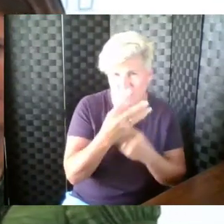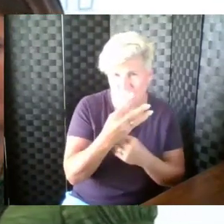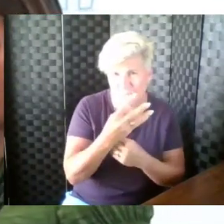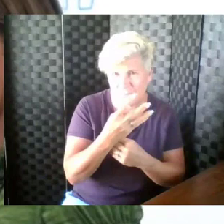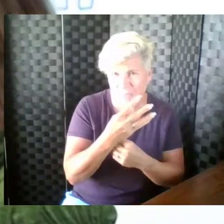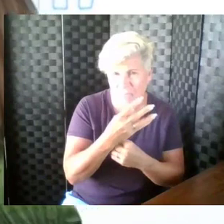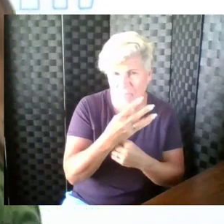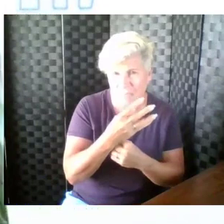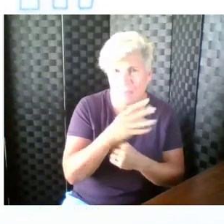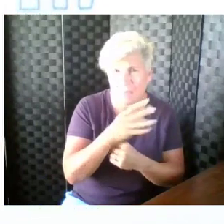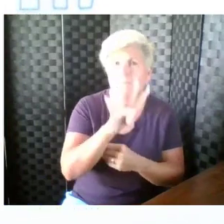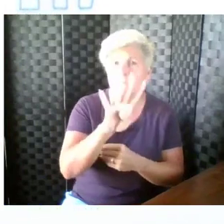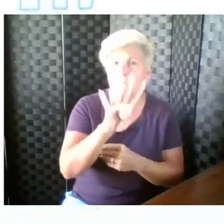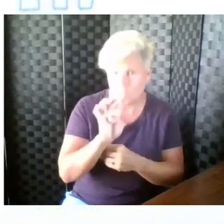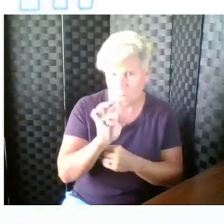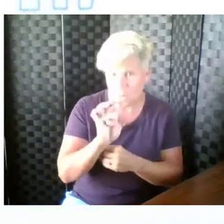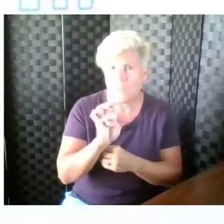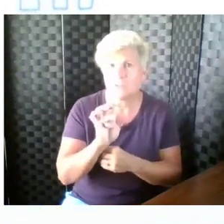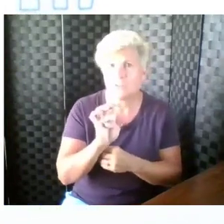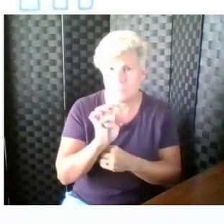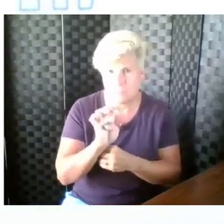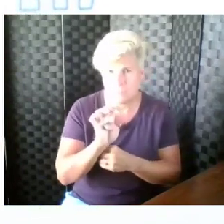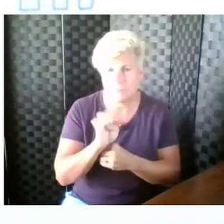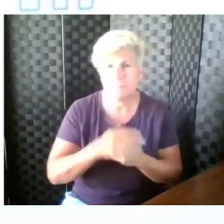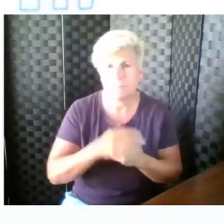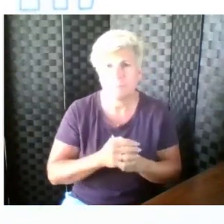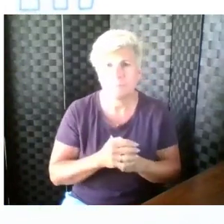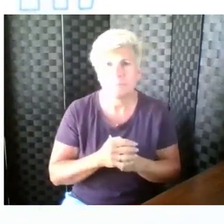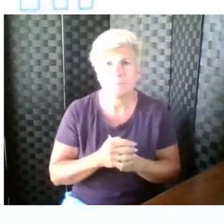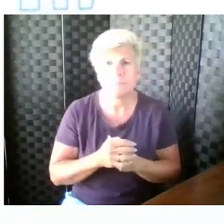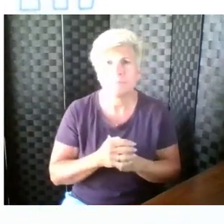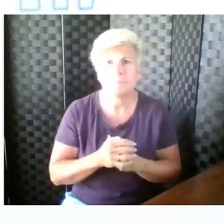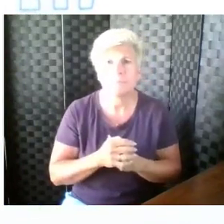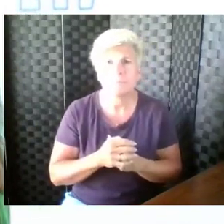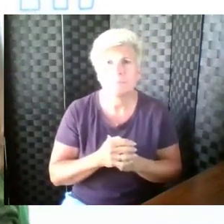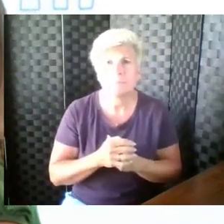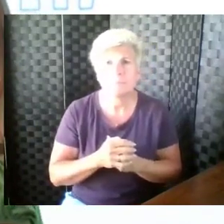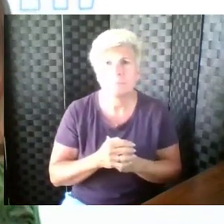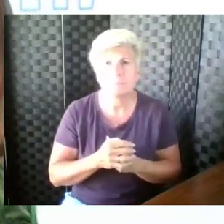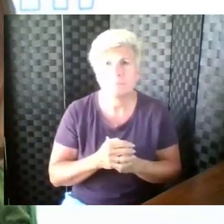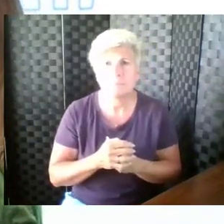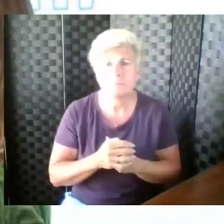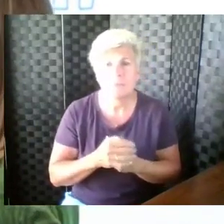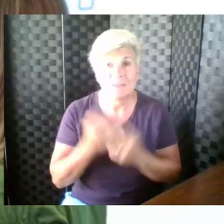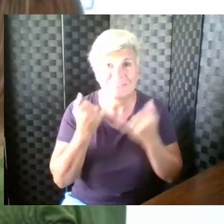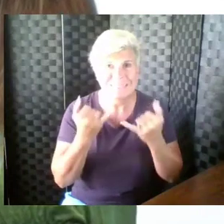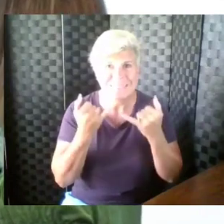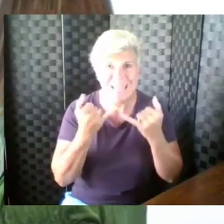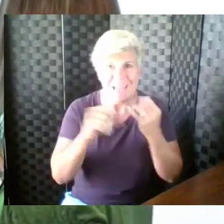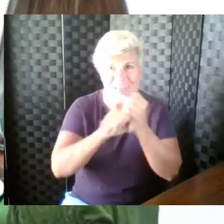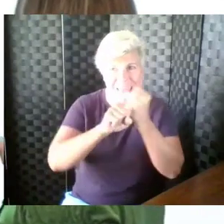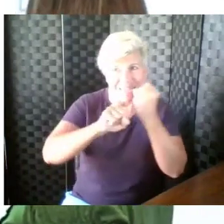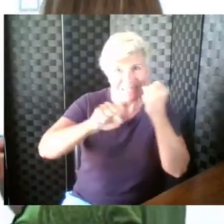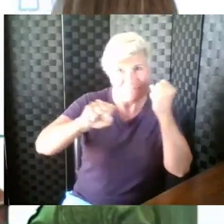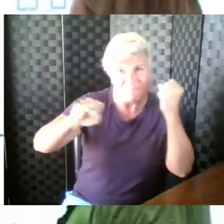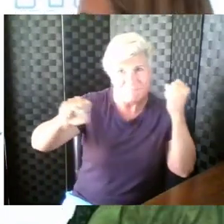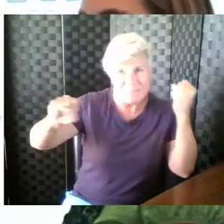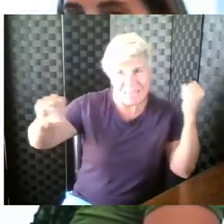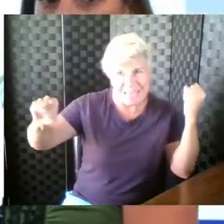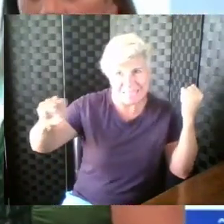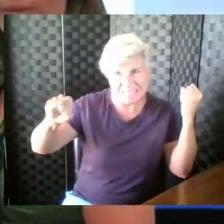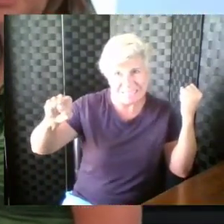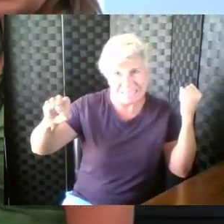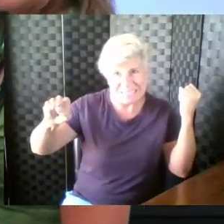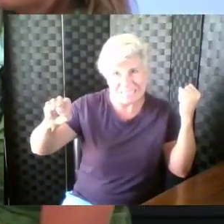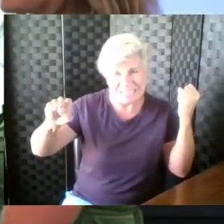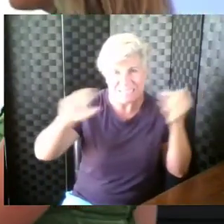that? Great, it's 400. So now this should look a little bit familiar because now it looks like I have expanded